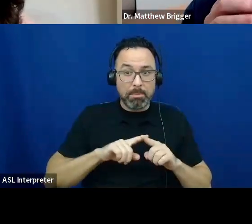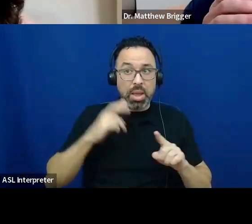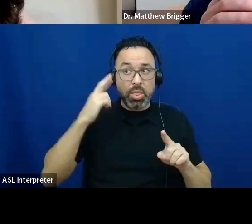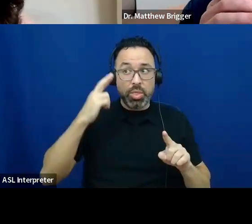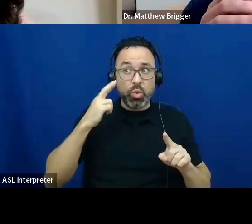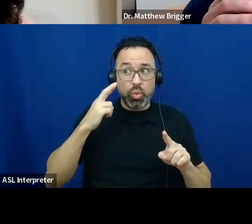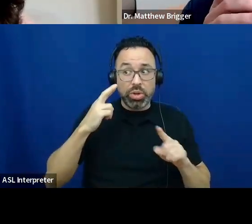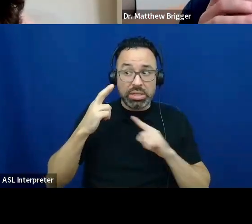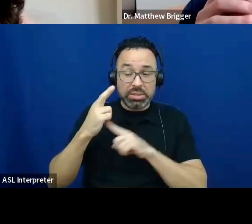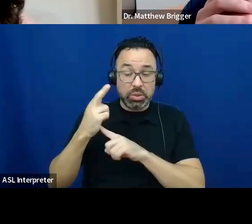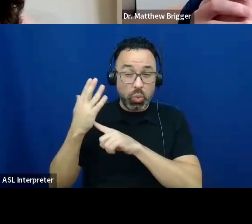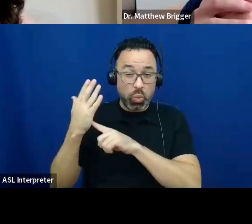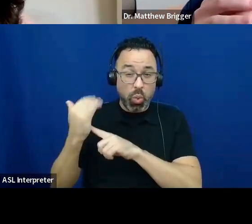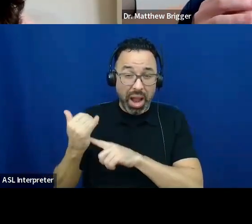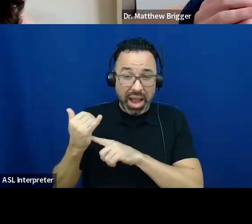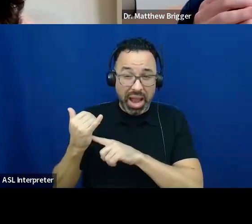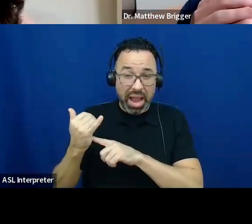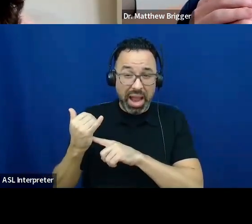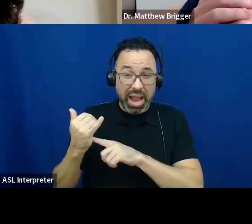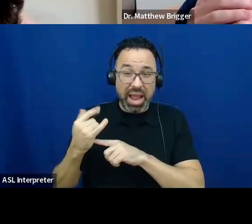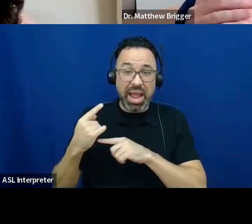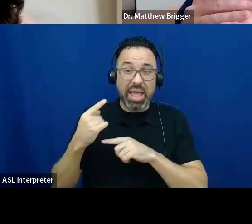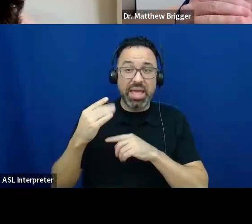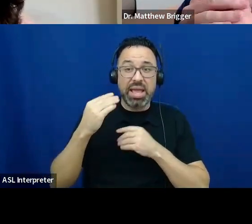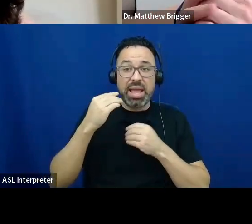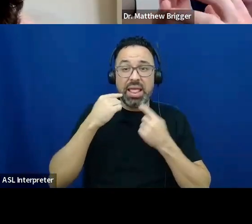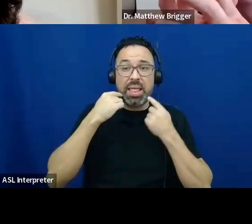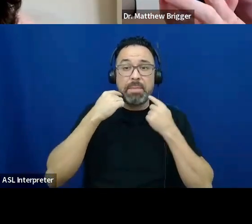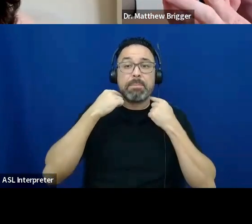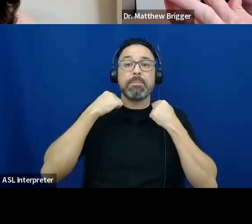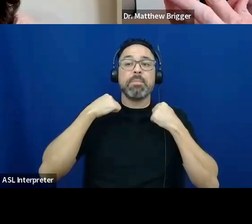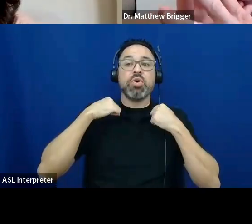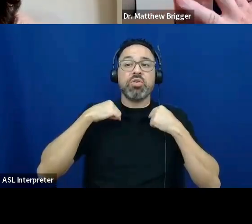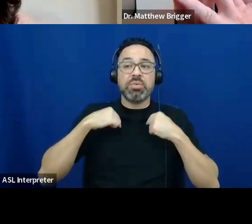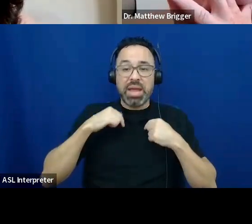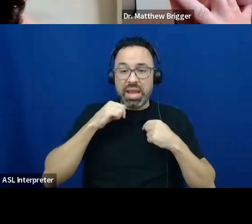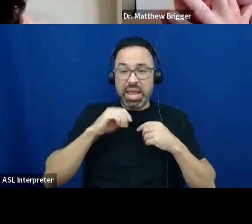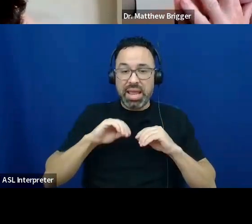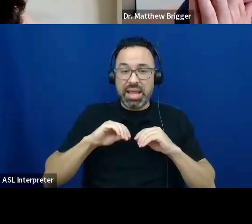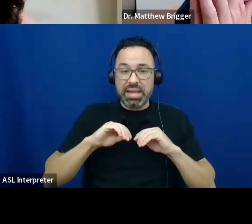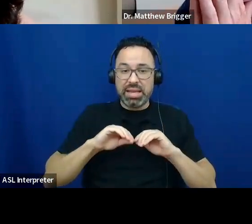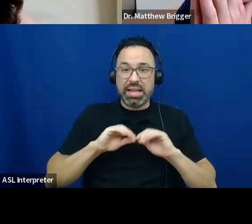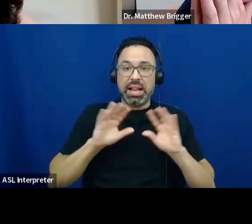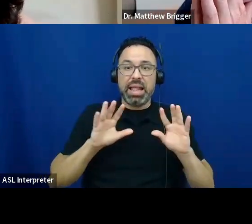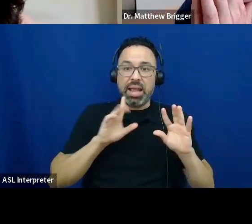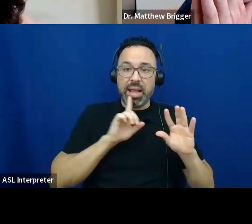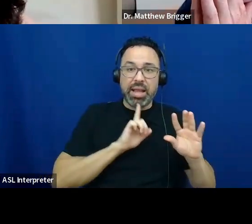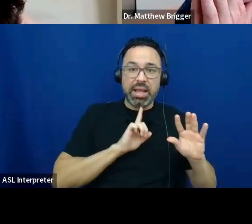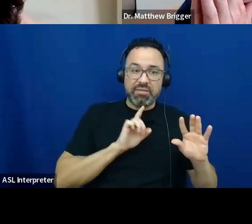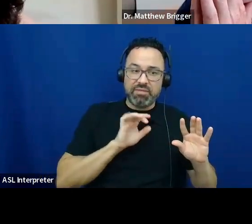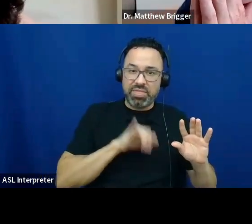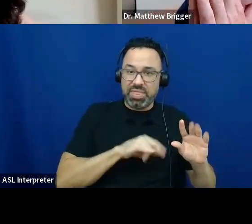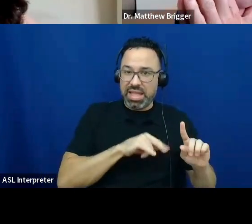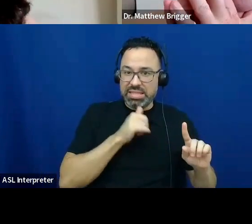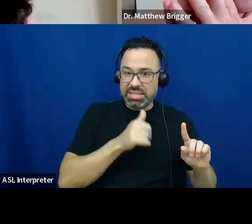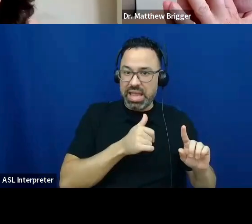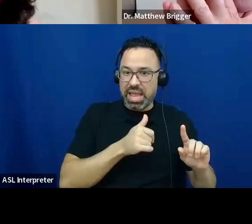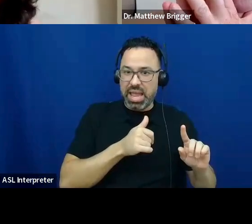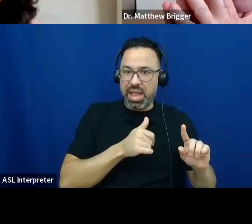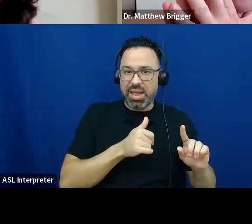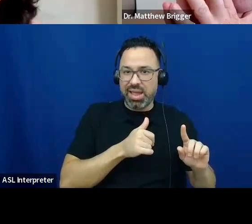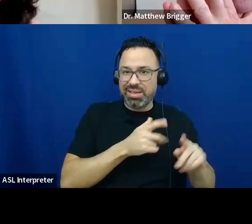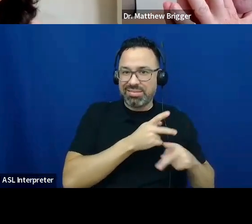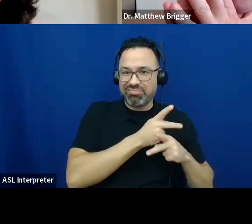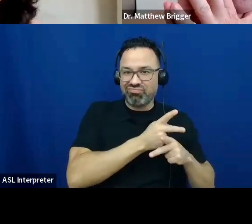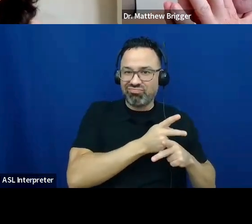of why those secretions are not moving back and the swallow is not clearing them is not addressed,